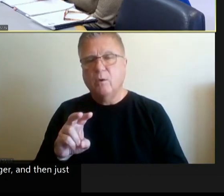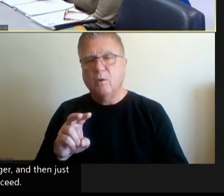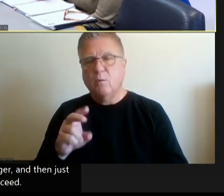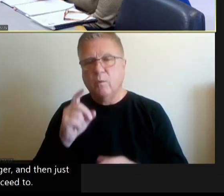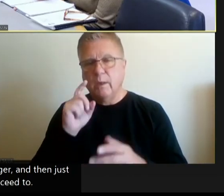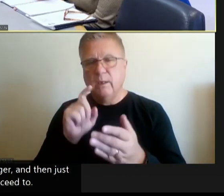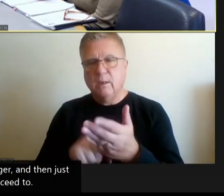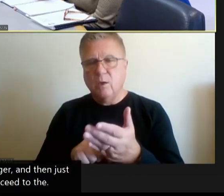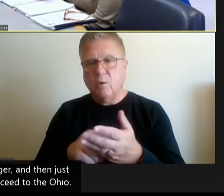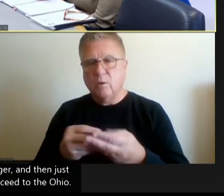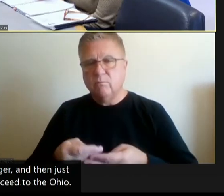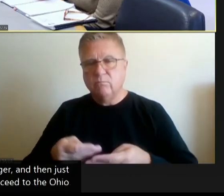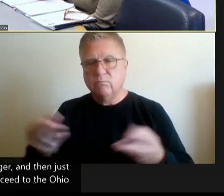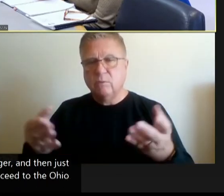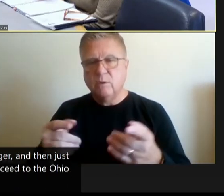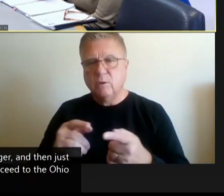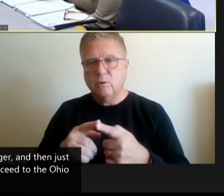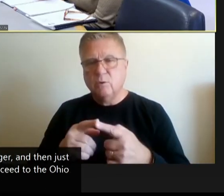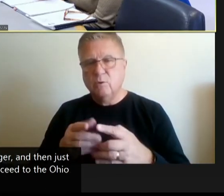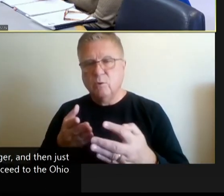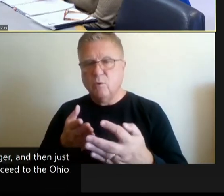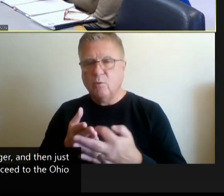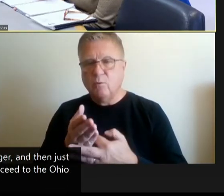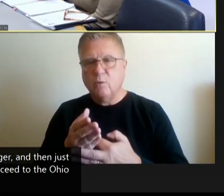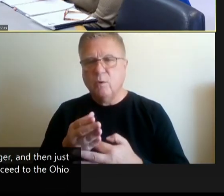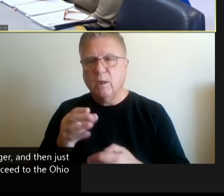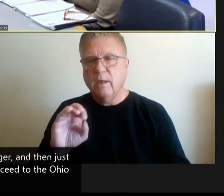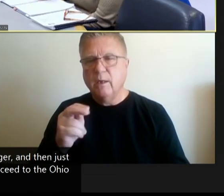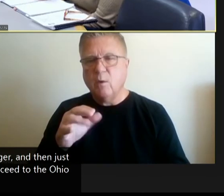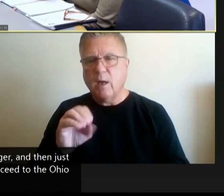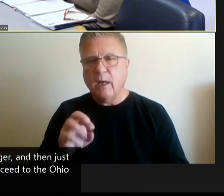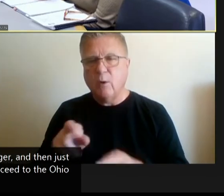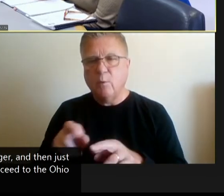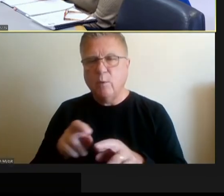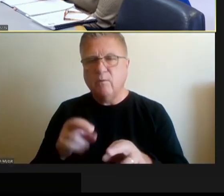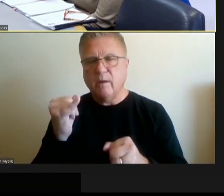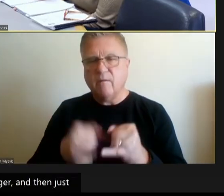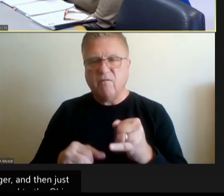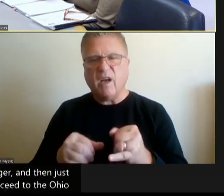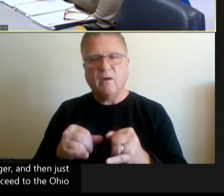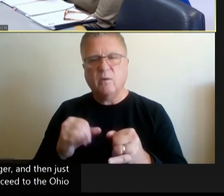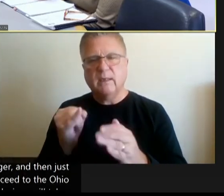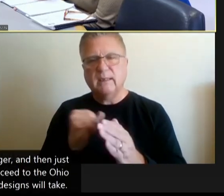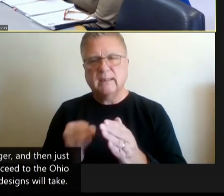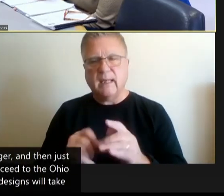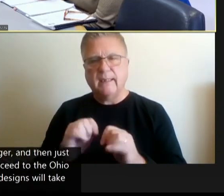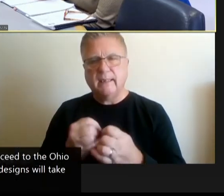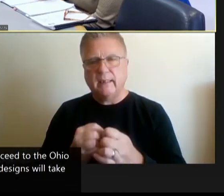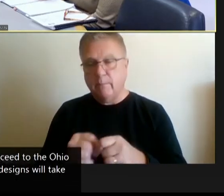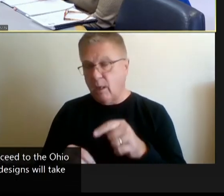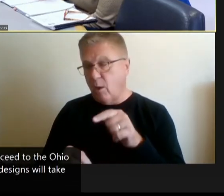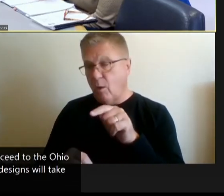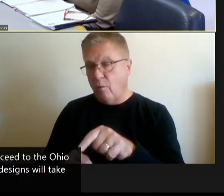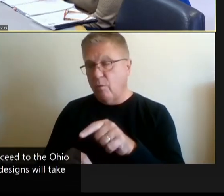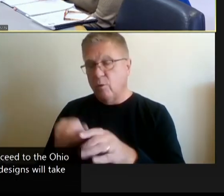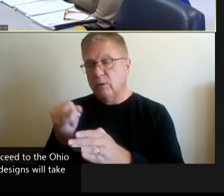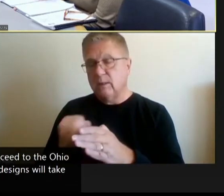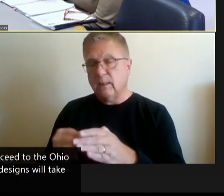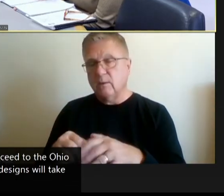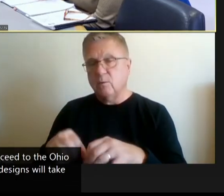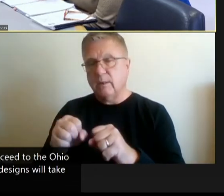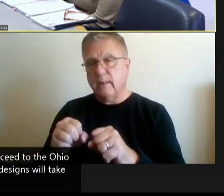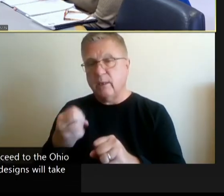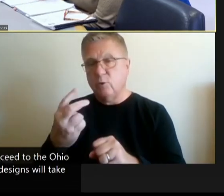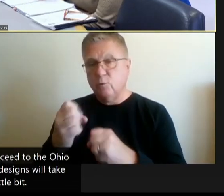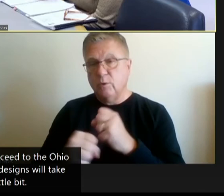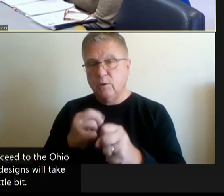to the Ohio River Tunnel final design team. Those designs will take 2 years, at least 2 years, if